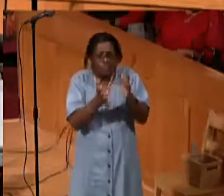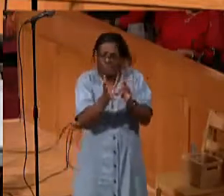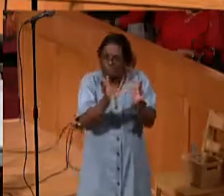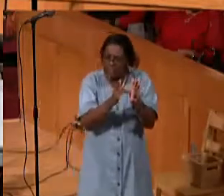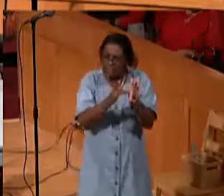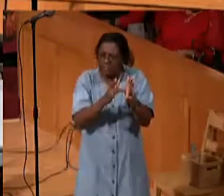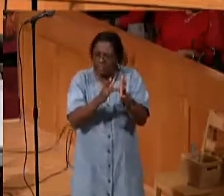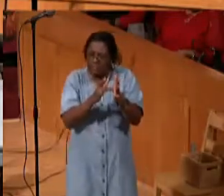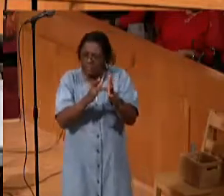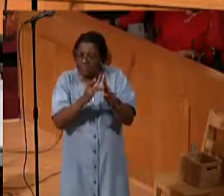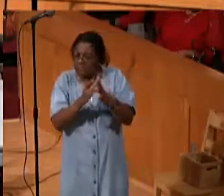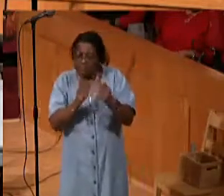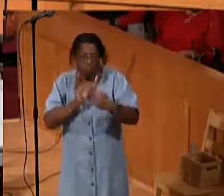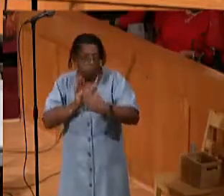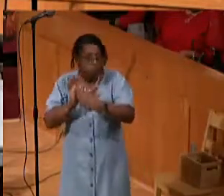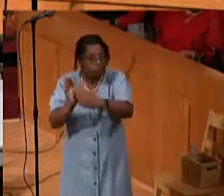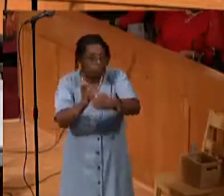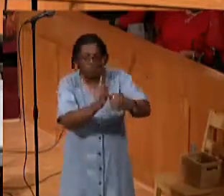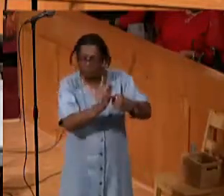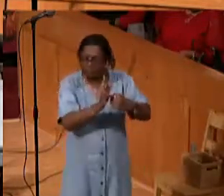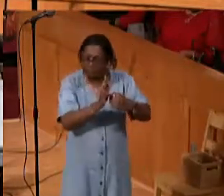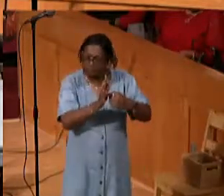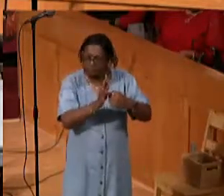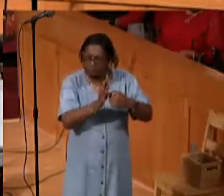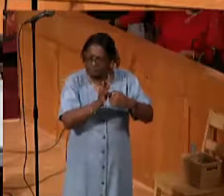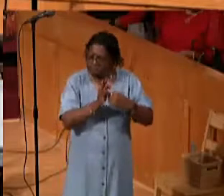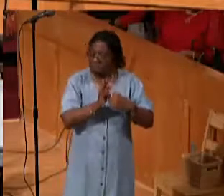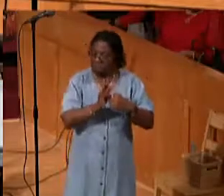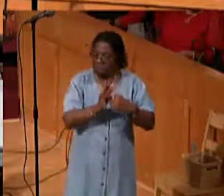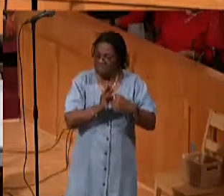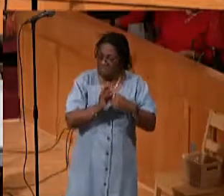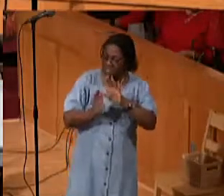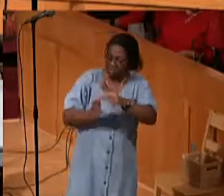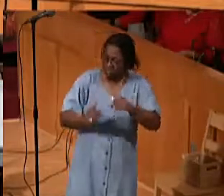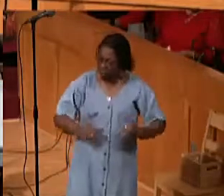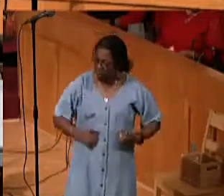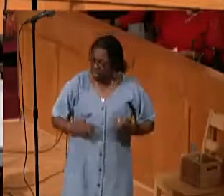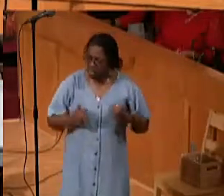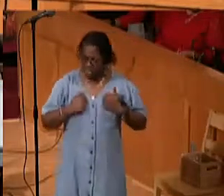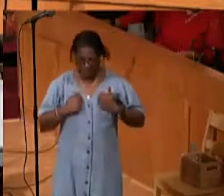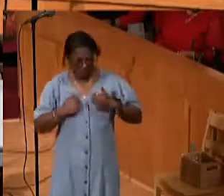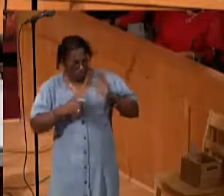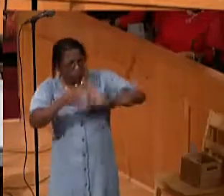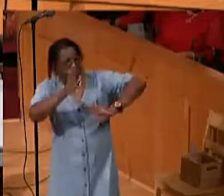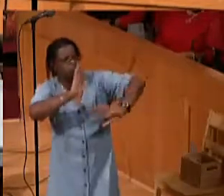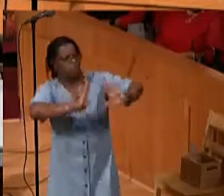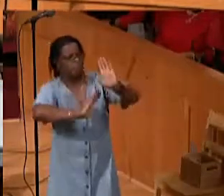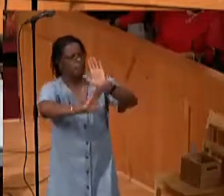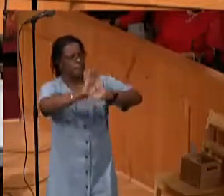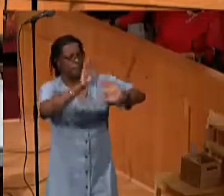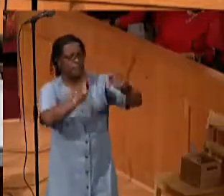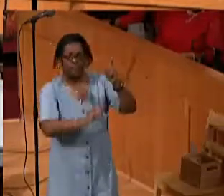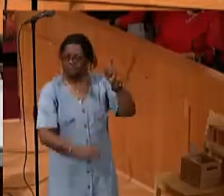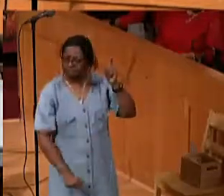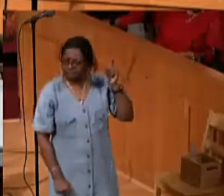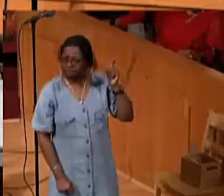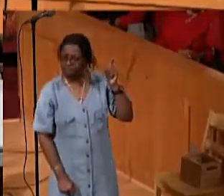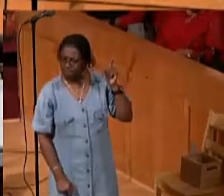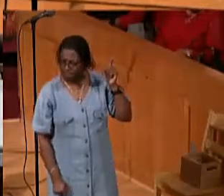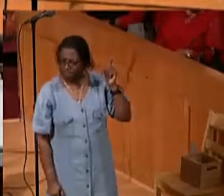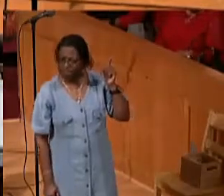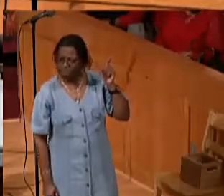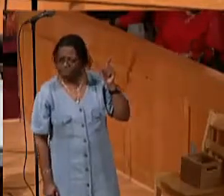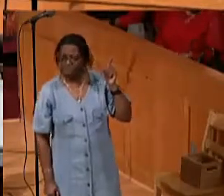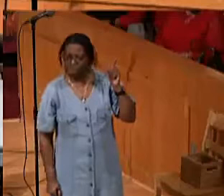come into your sphere, into your circle. You've got to enlarge him, magnify him. You're not the center